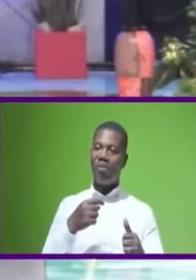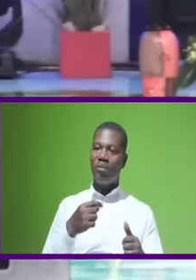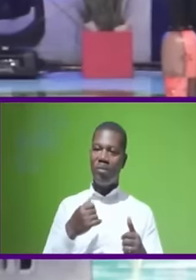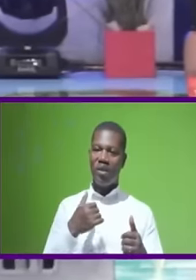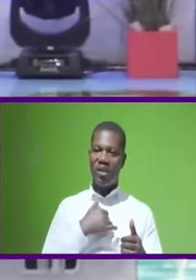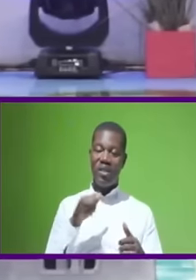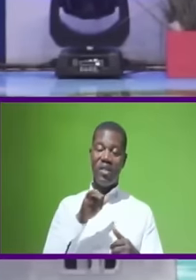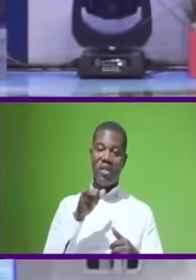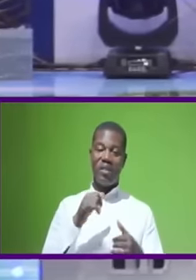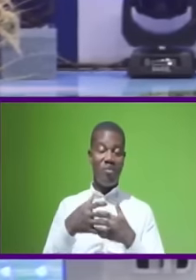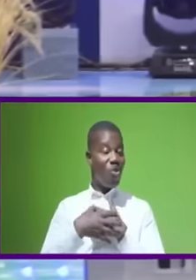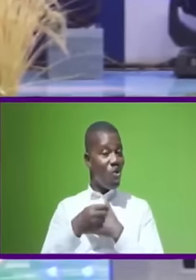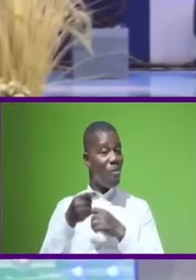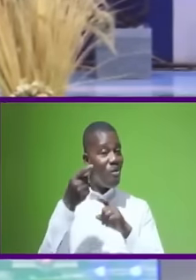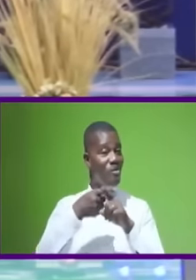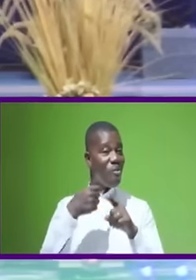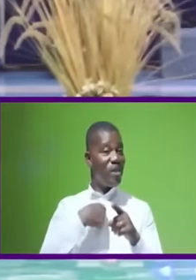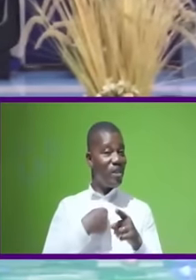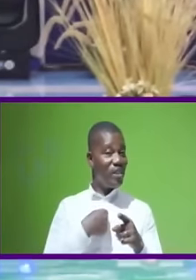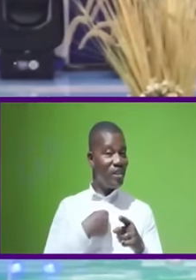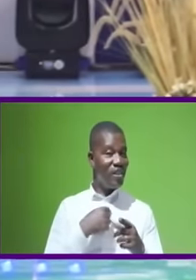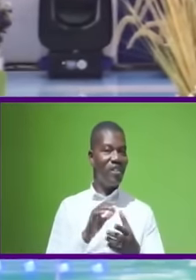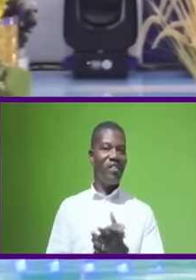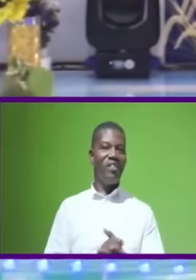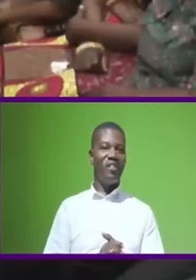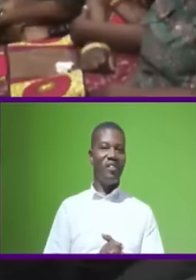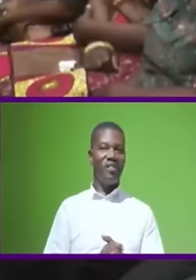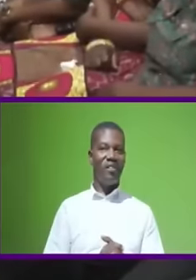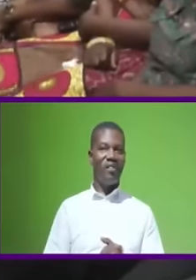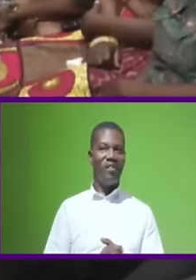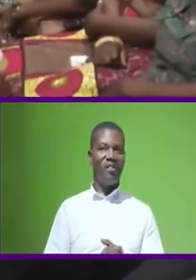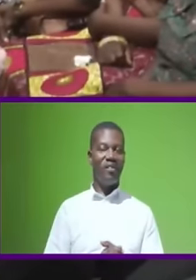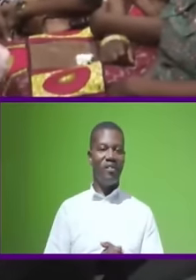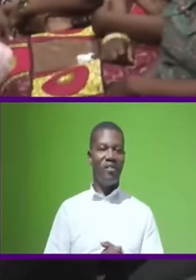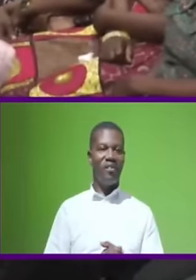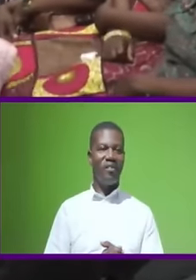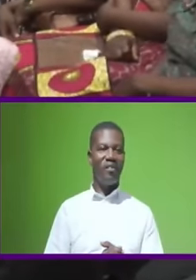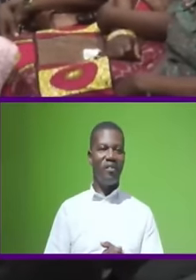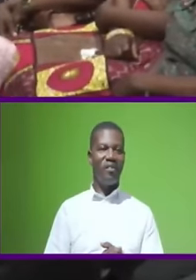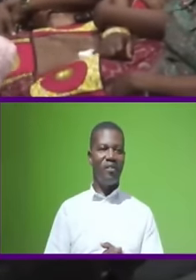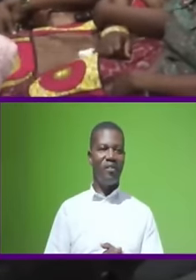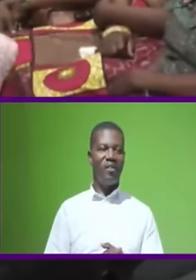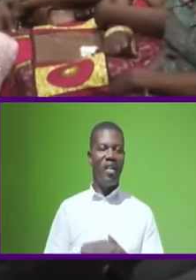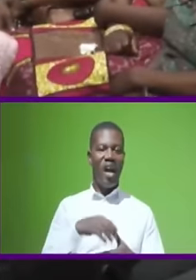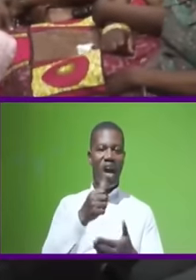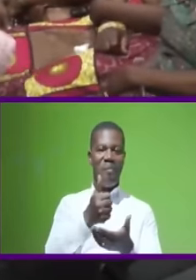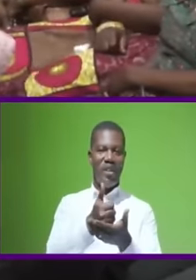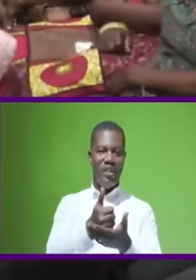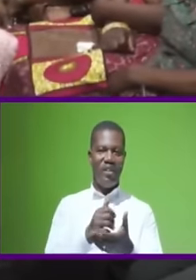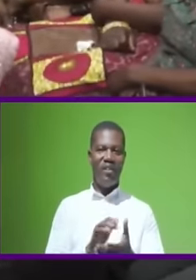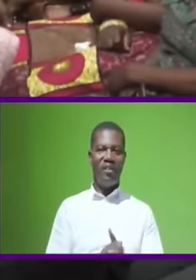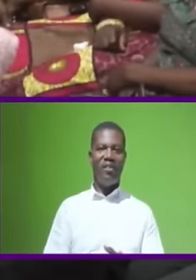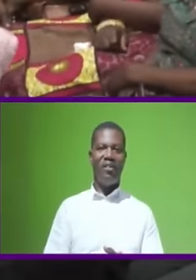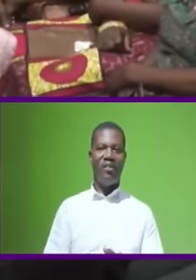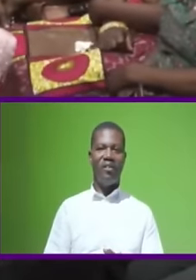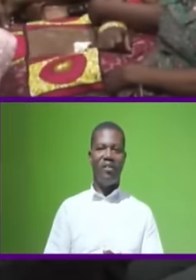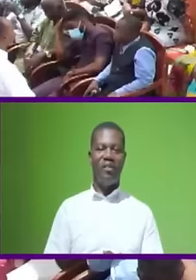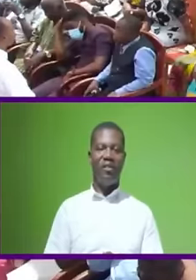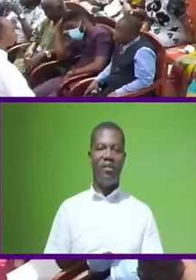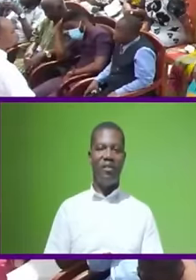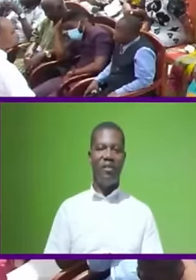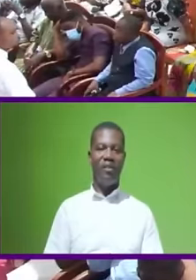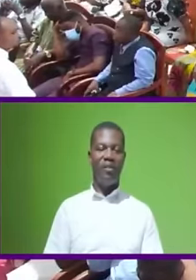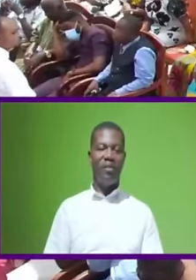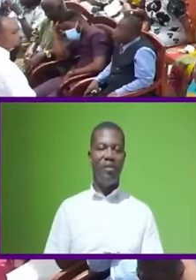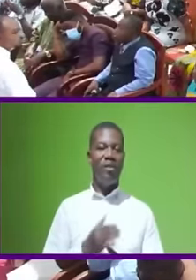Are you learning this from me because this is my nature or what? Adam. The monsha